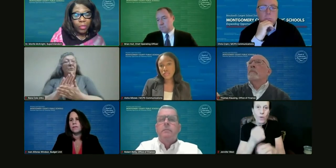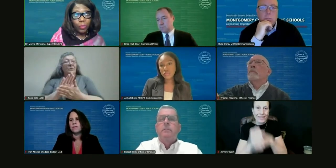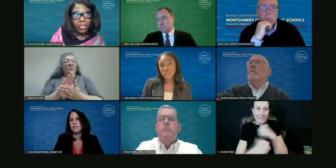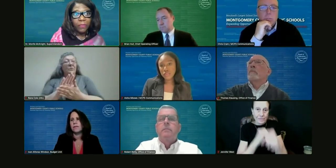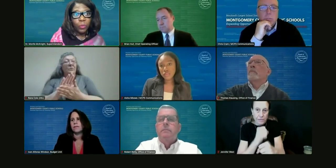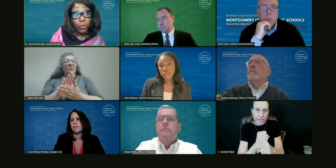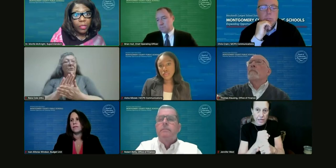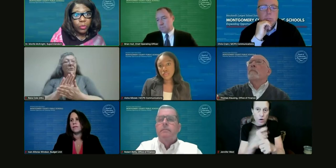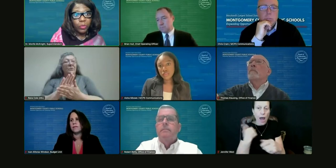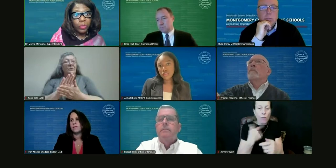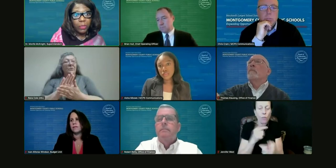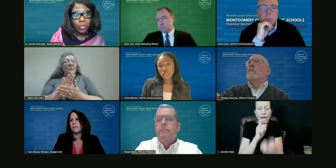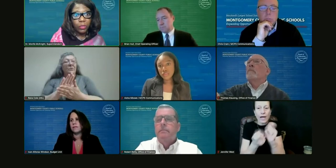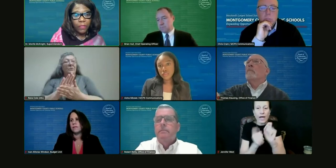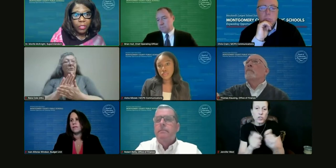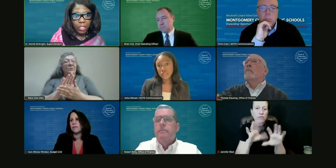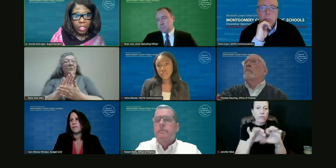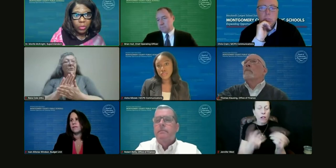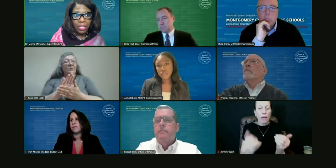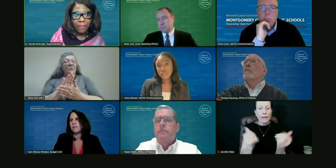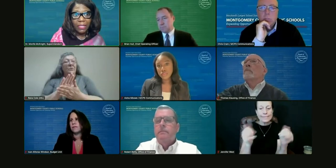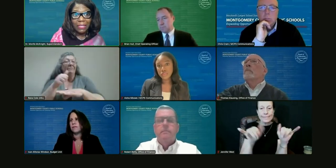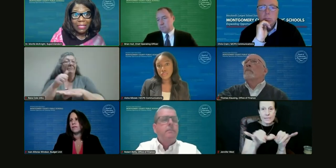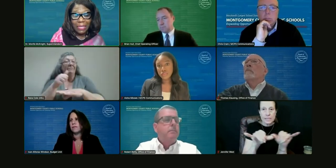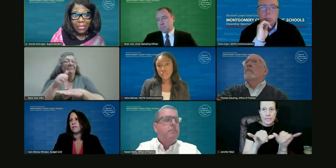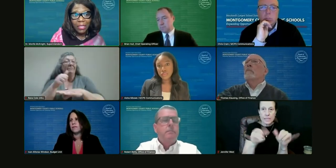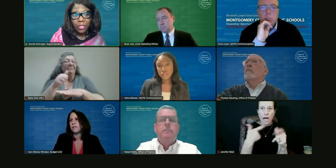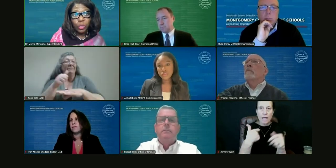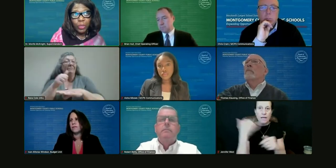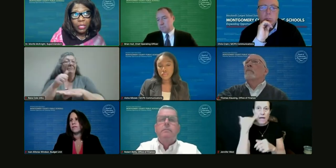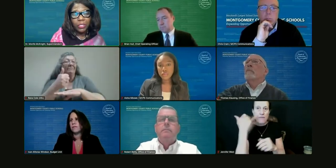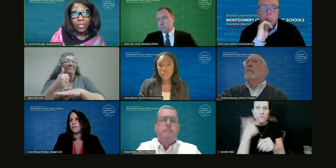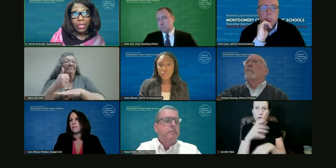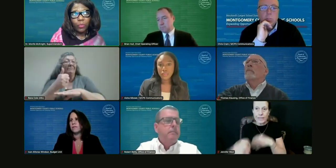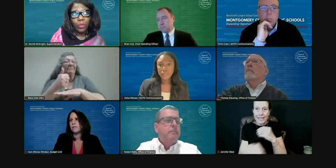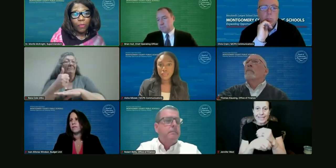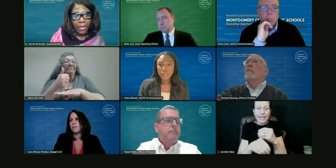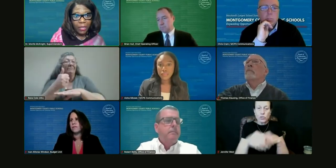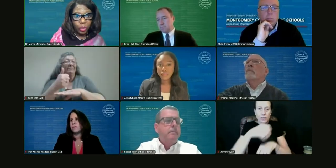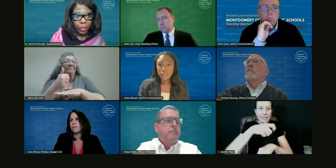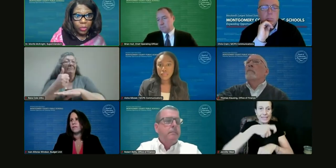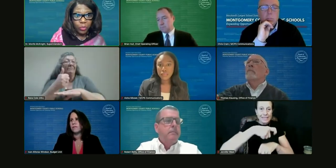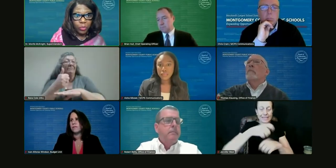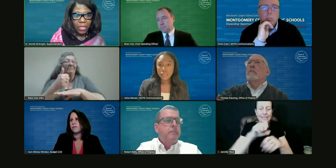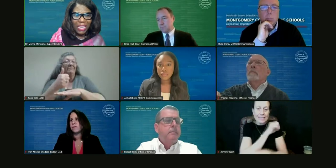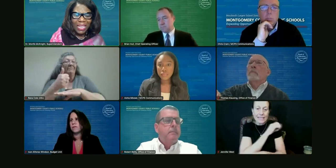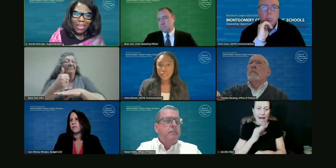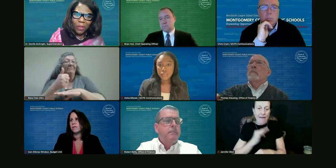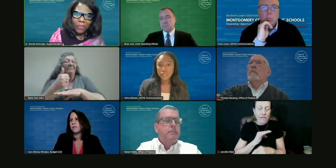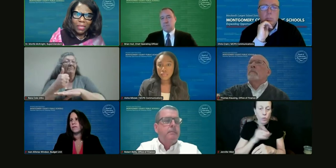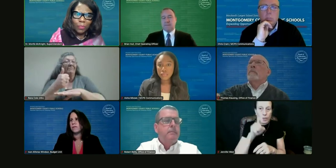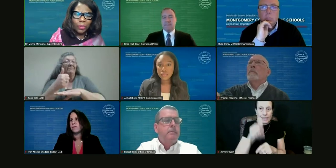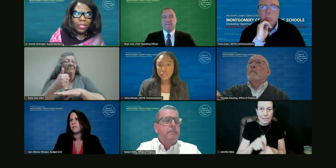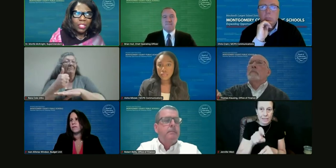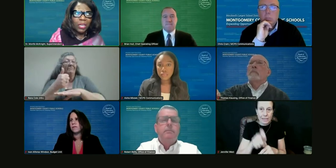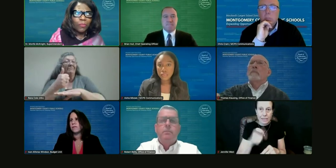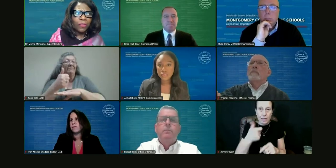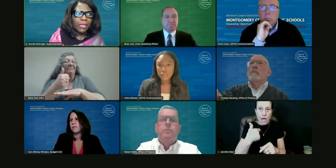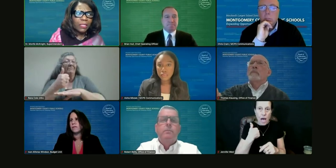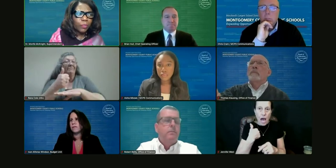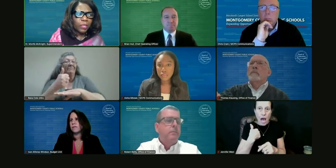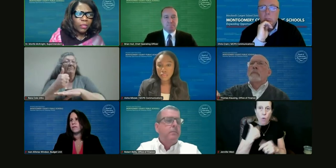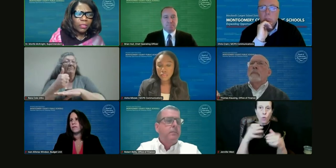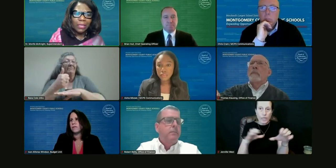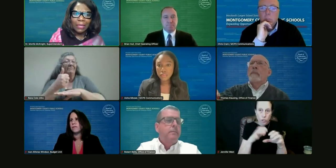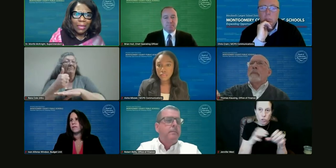try to, we definitely work with our schools to make sure if there's additional staffing that's needed to adhere to that, we provide it to our schools. And we've done a pretty good job